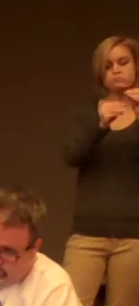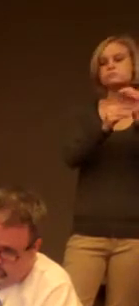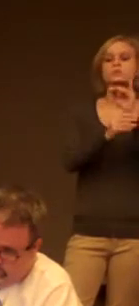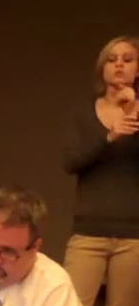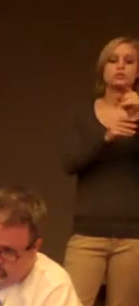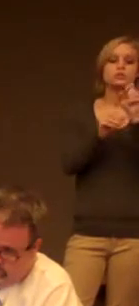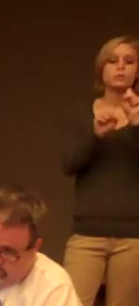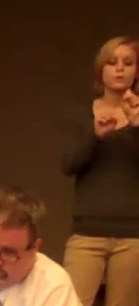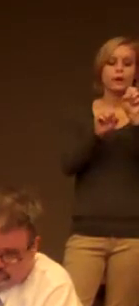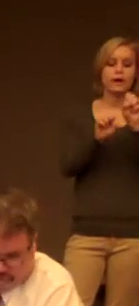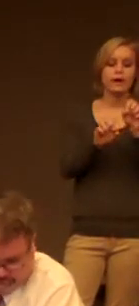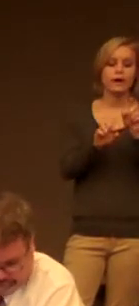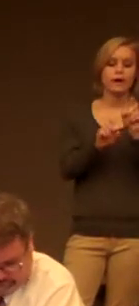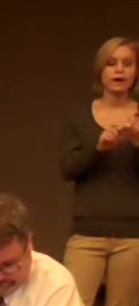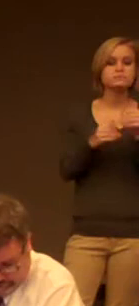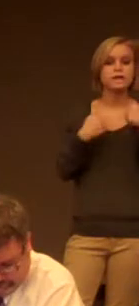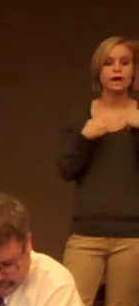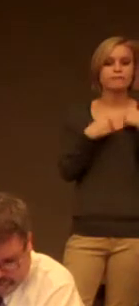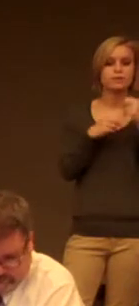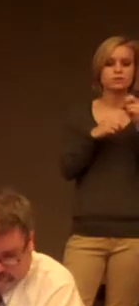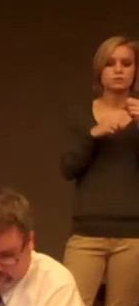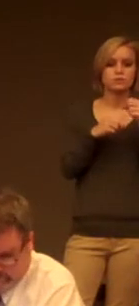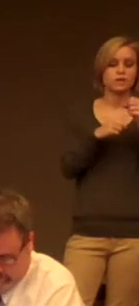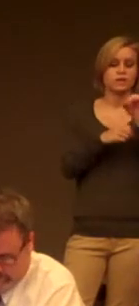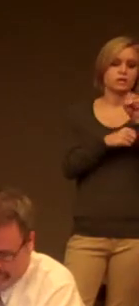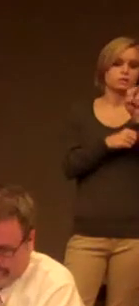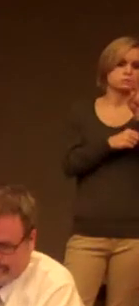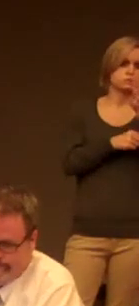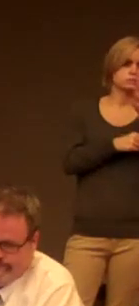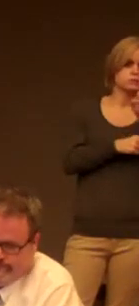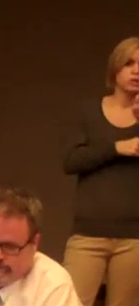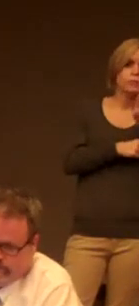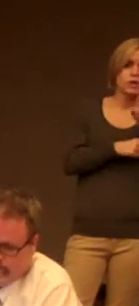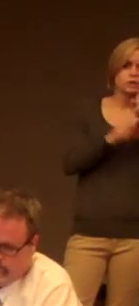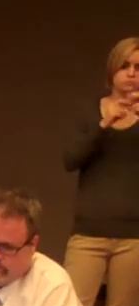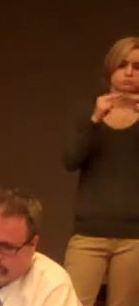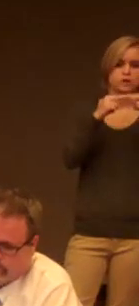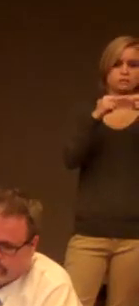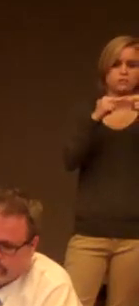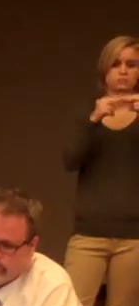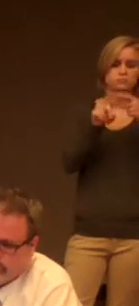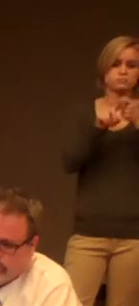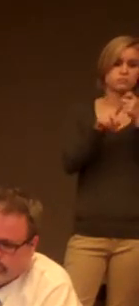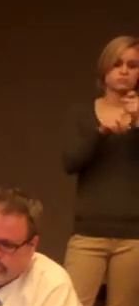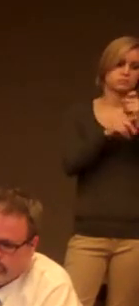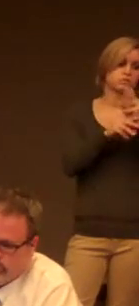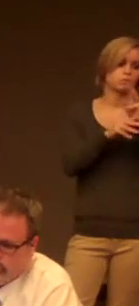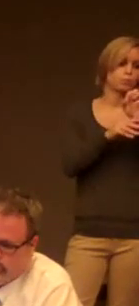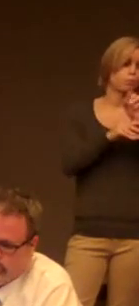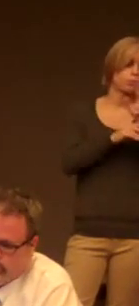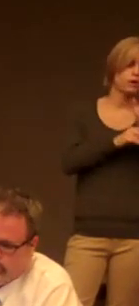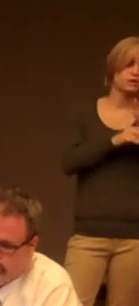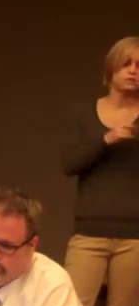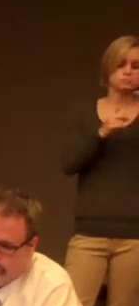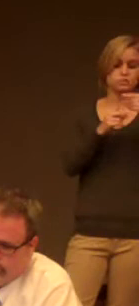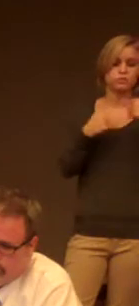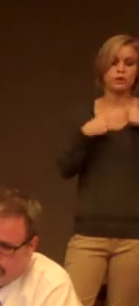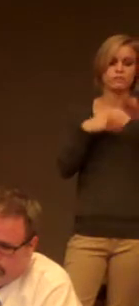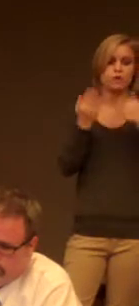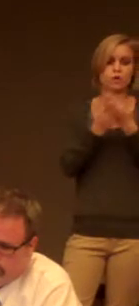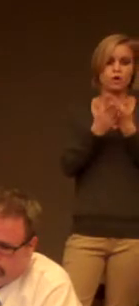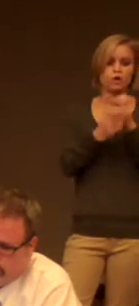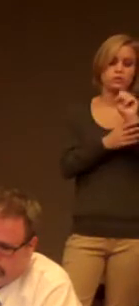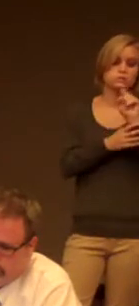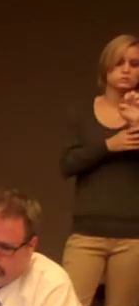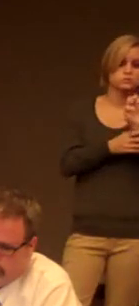a superstructure made out of wood to hold it up until you have all the stones in place.